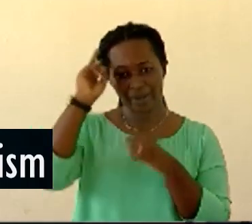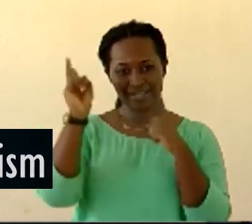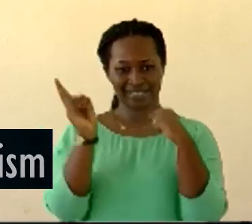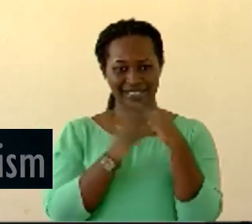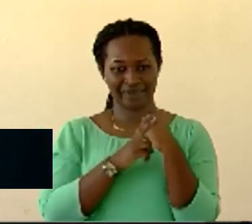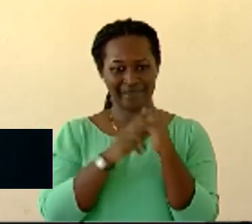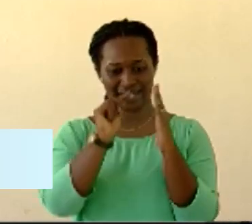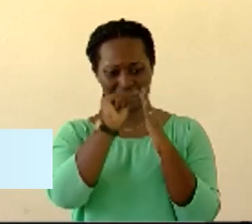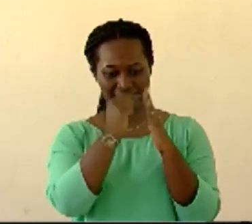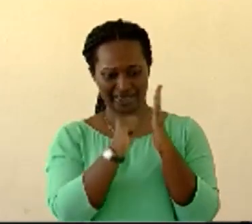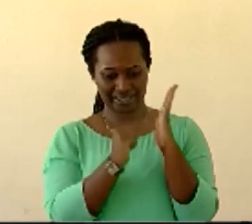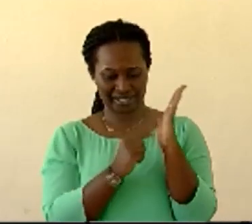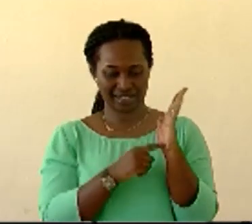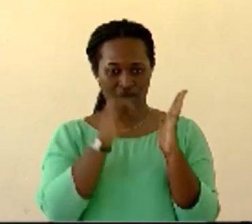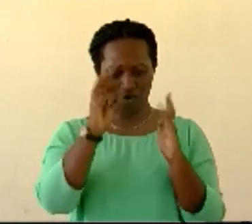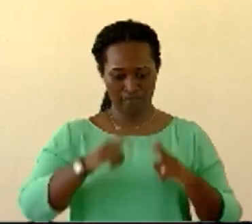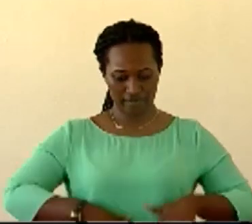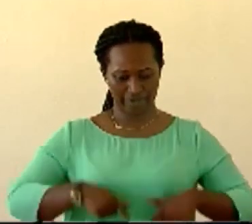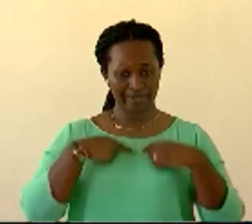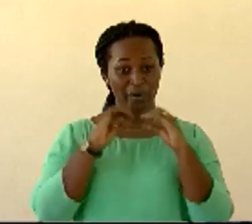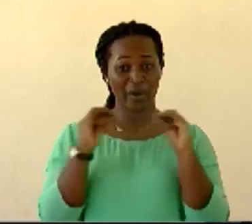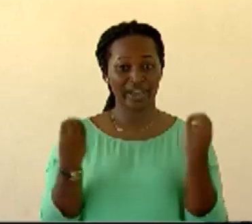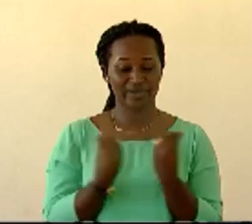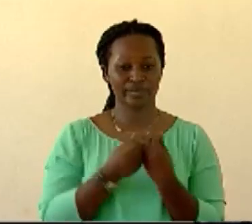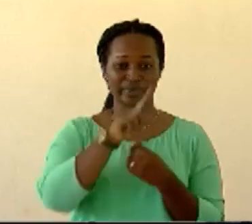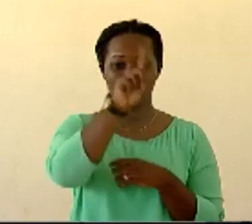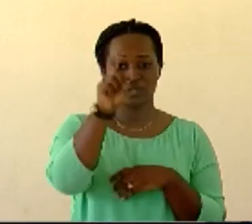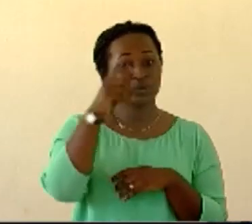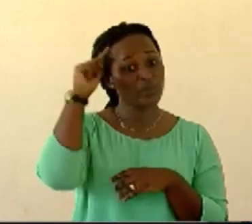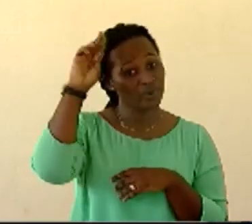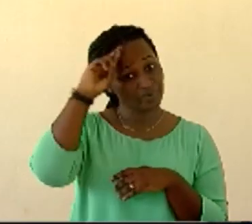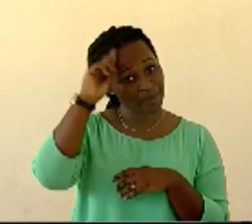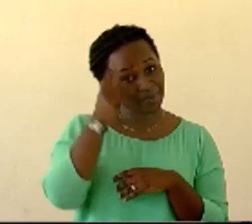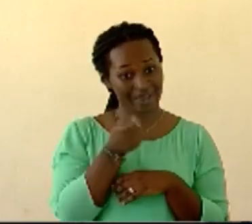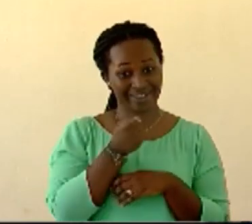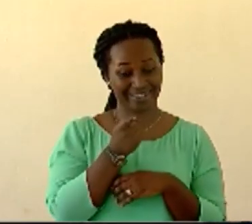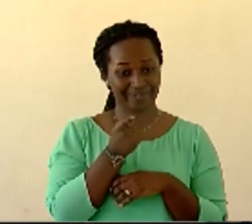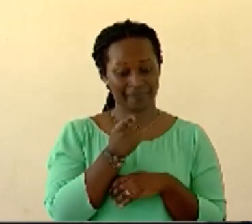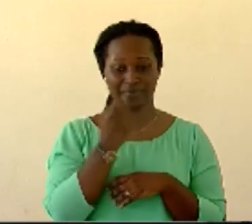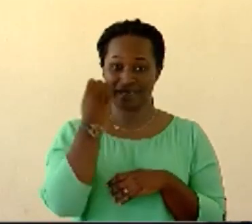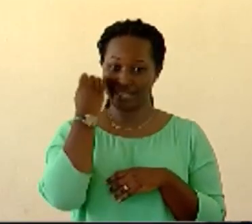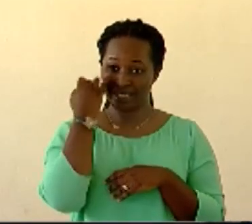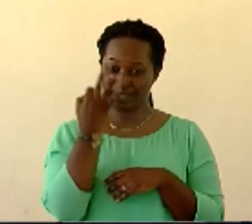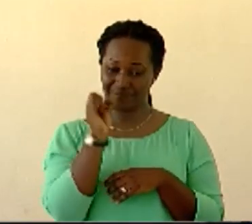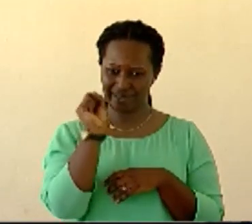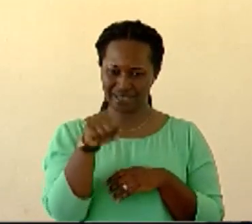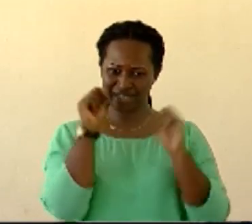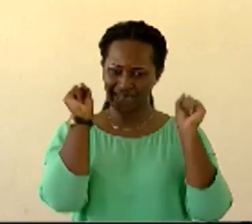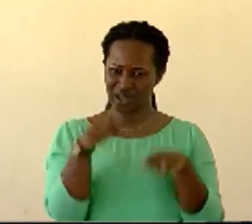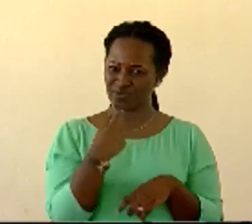7 characteristics of living organisms? Do you remember them? If so, can you mention